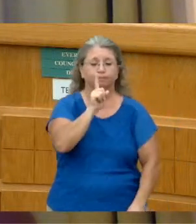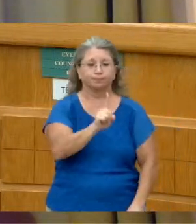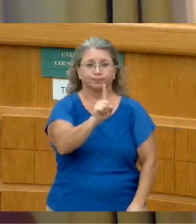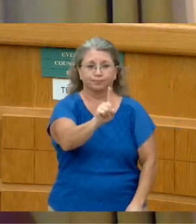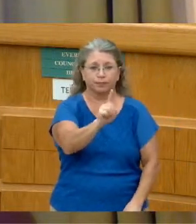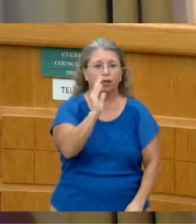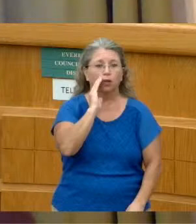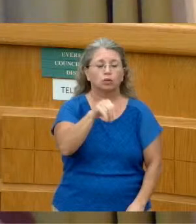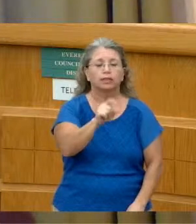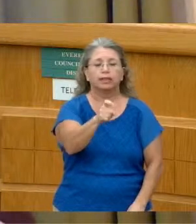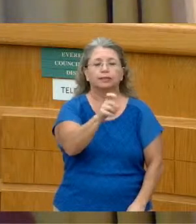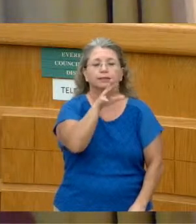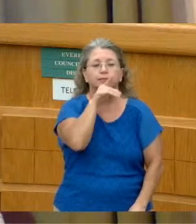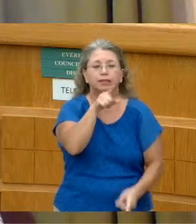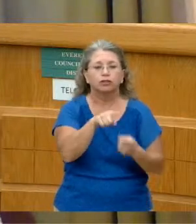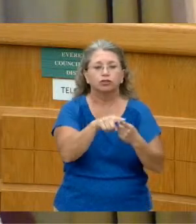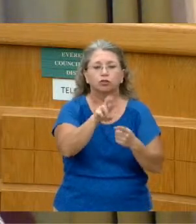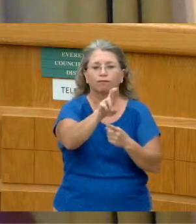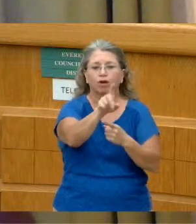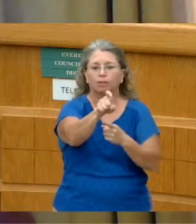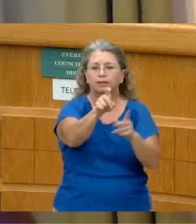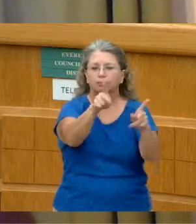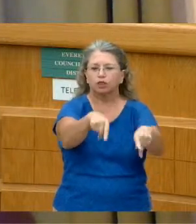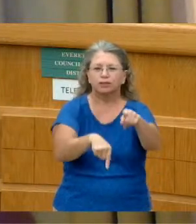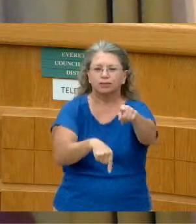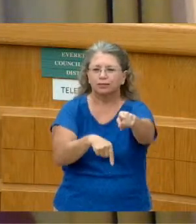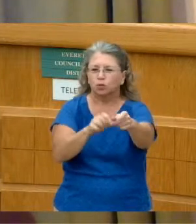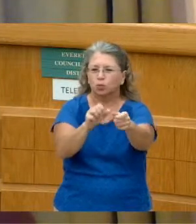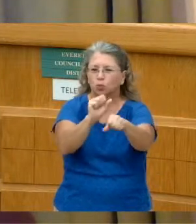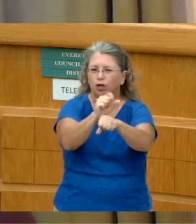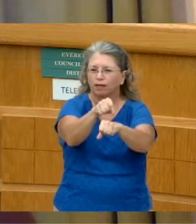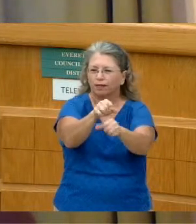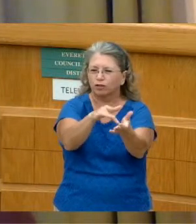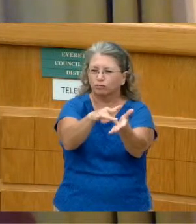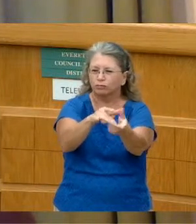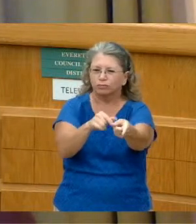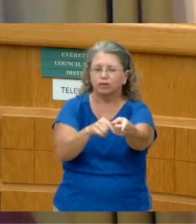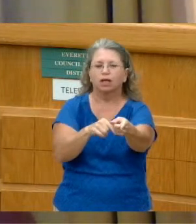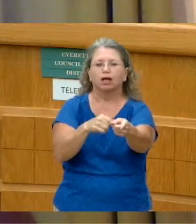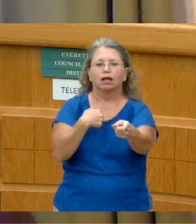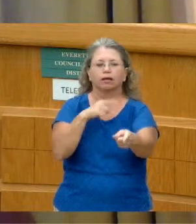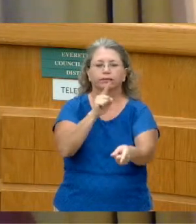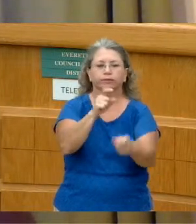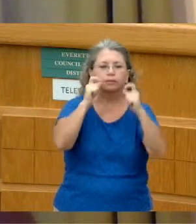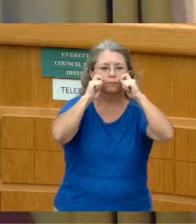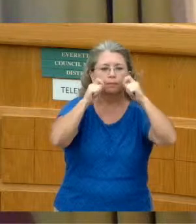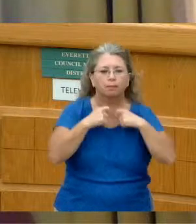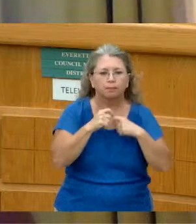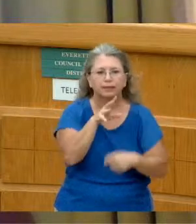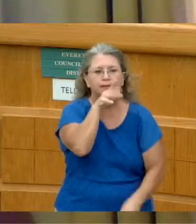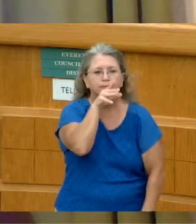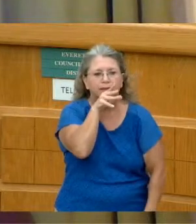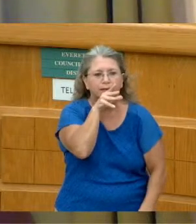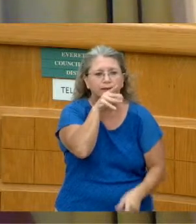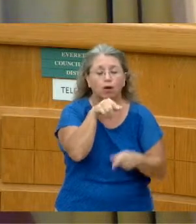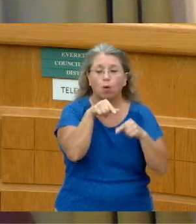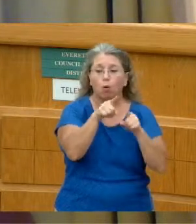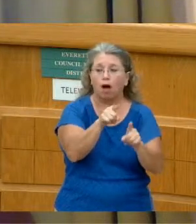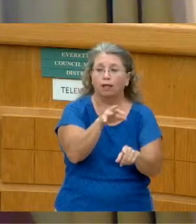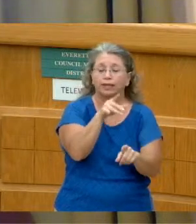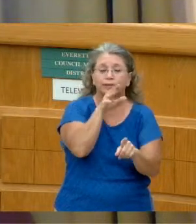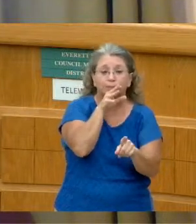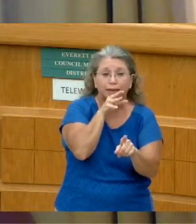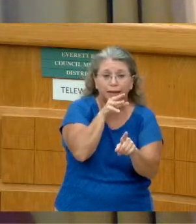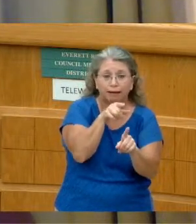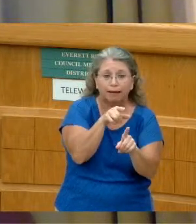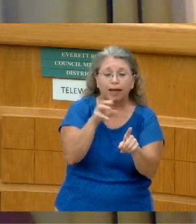speak to the pharmacist, so he pulls down his mask. While he is speaking to the pharmacist, Mary comes over, where Grandpa John